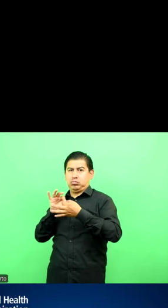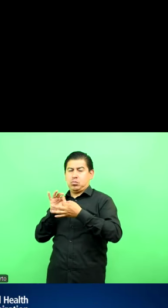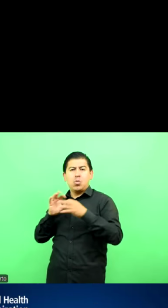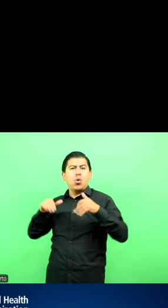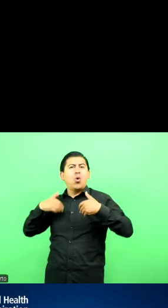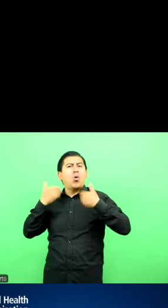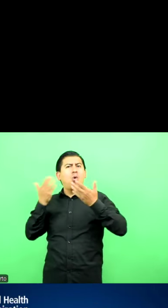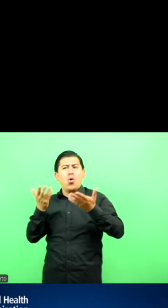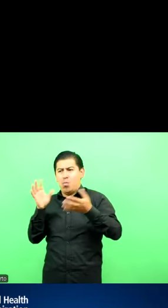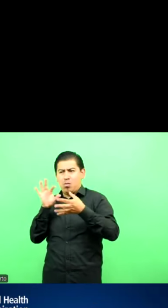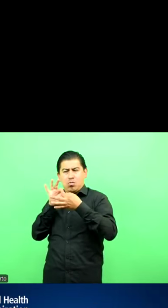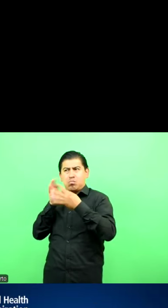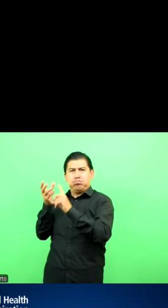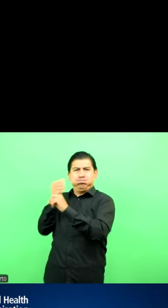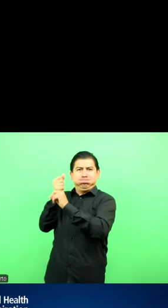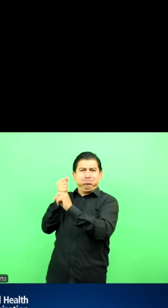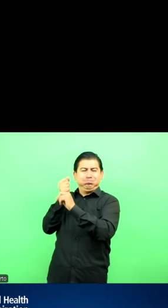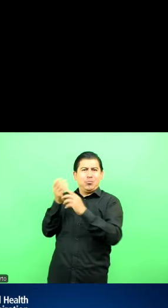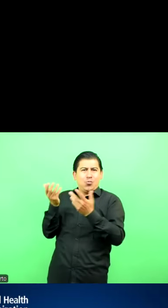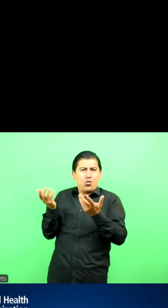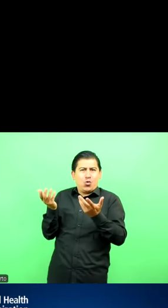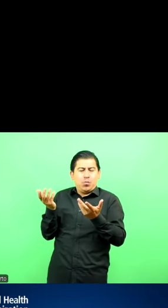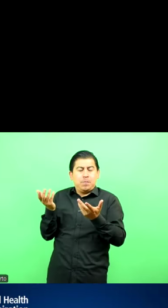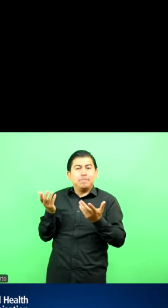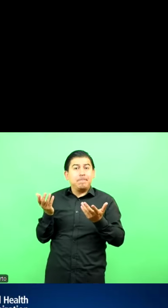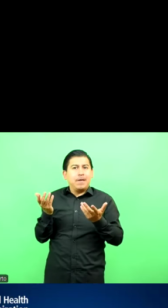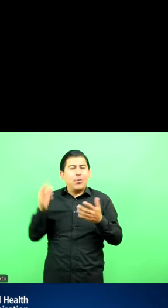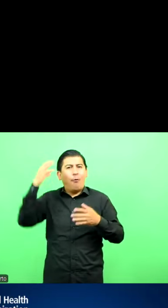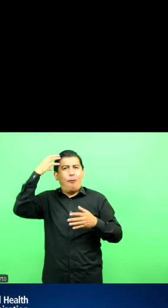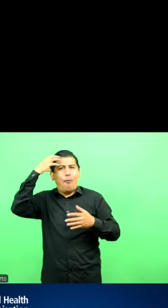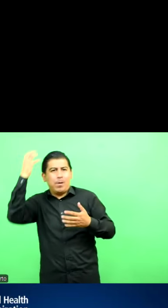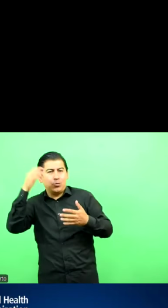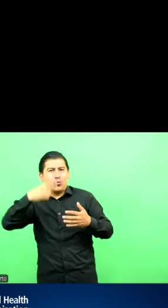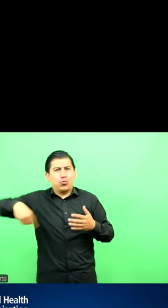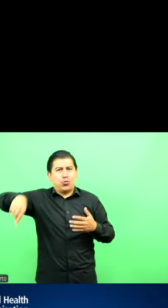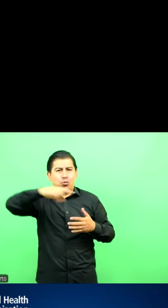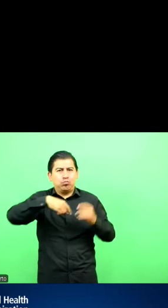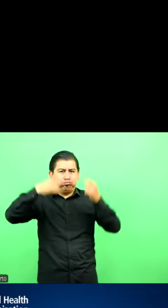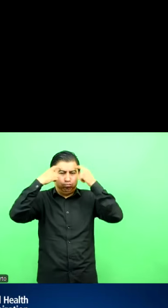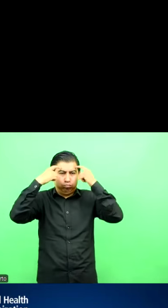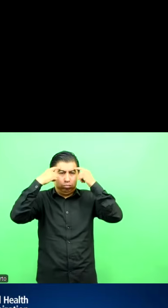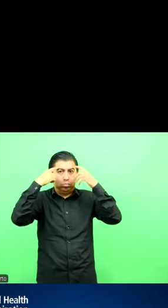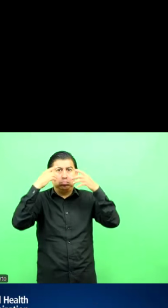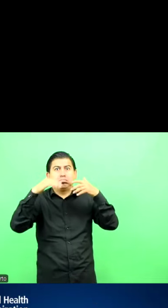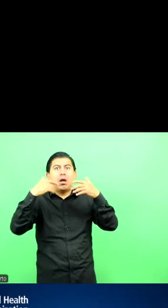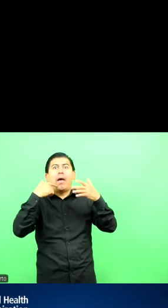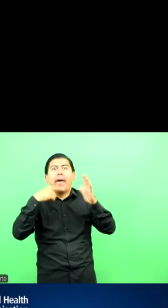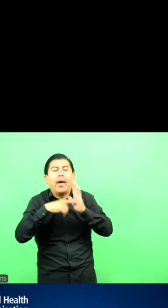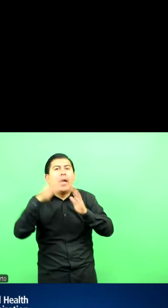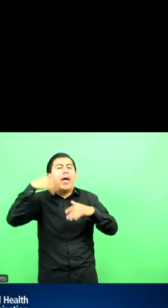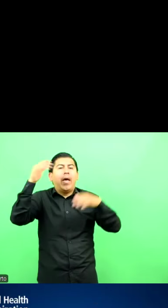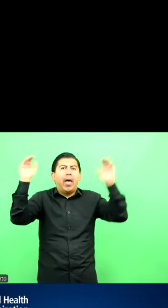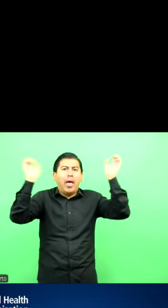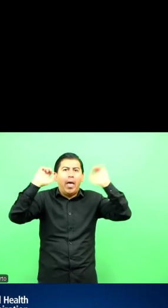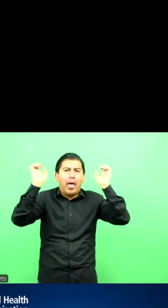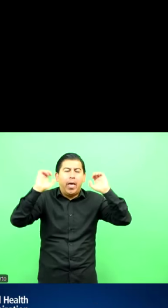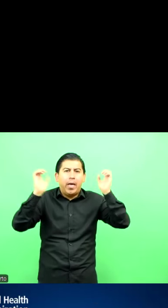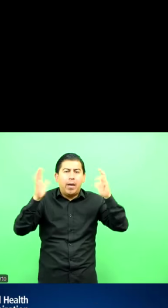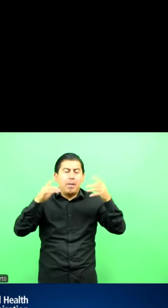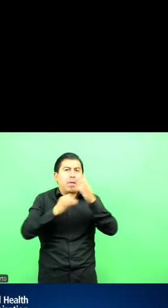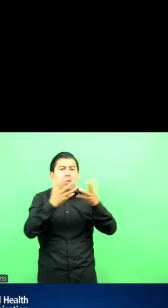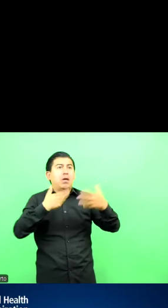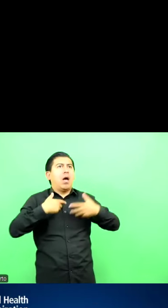manage the emergencies and disaster risks, which are often concurrent as well. So why we are talking about the leaving